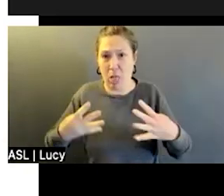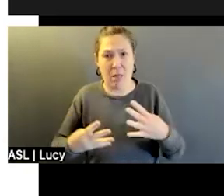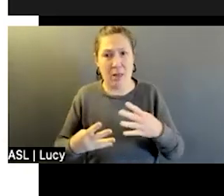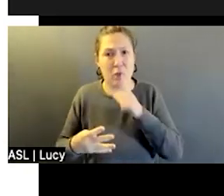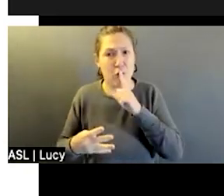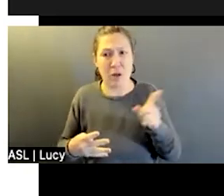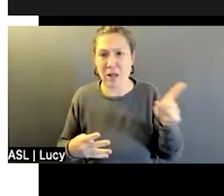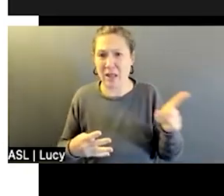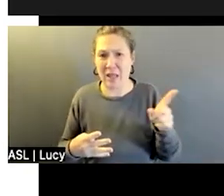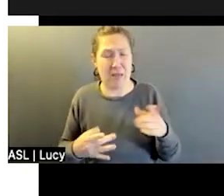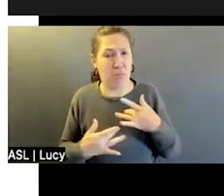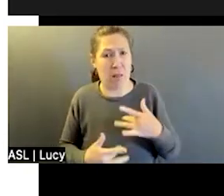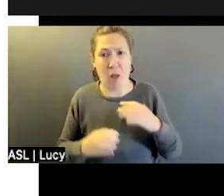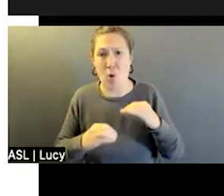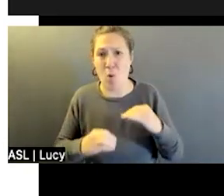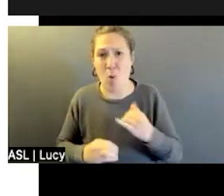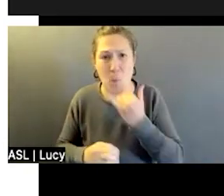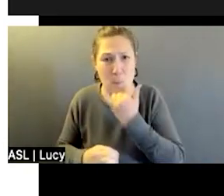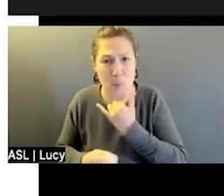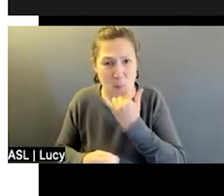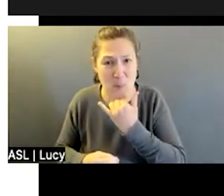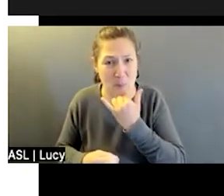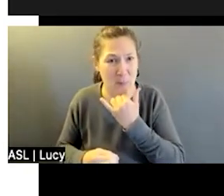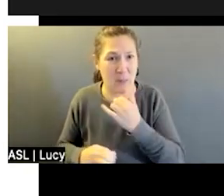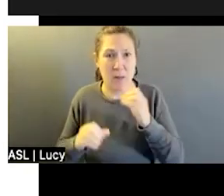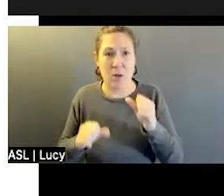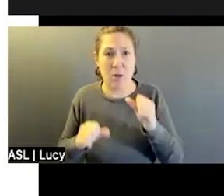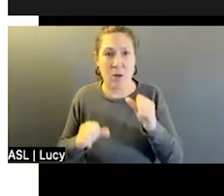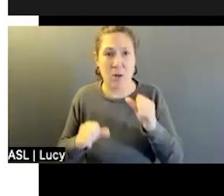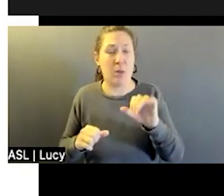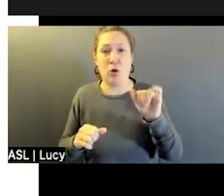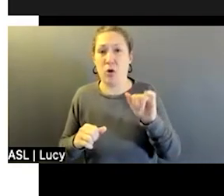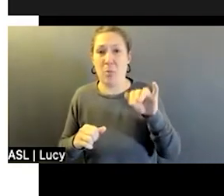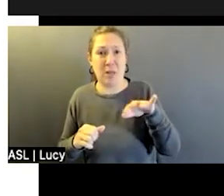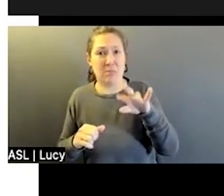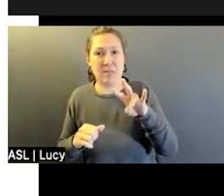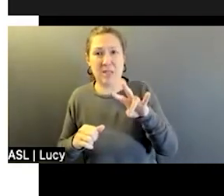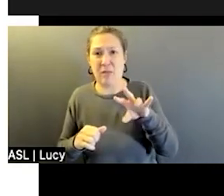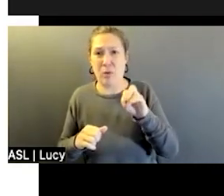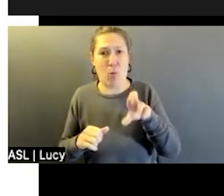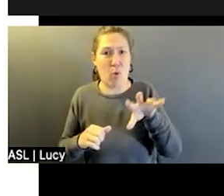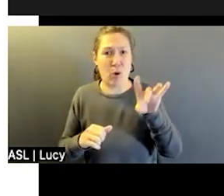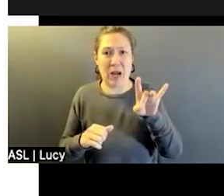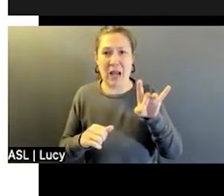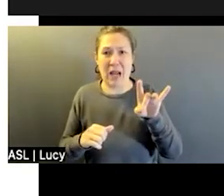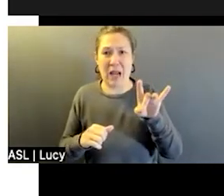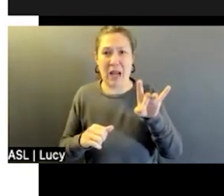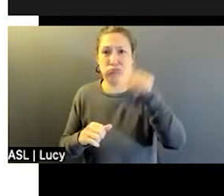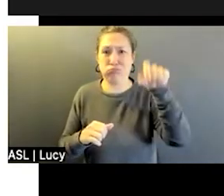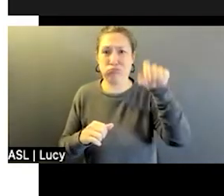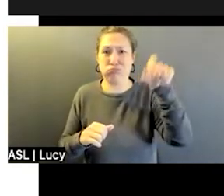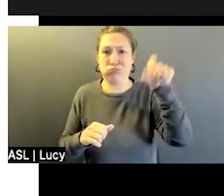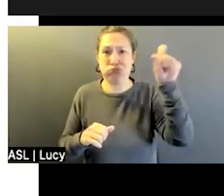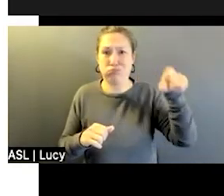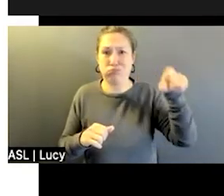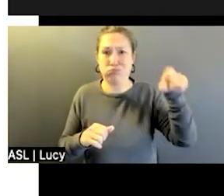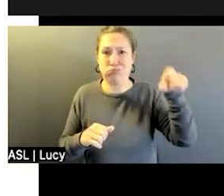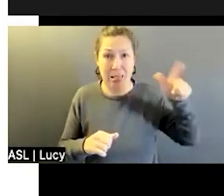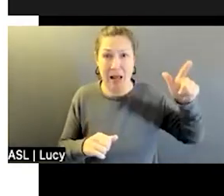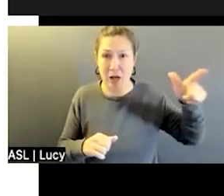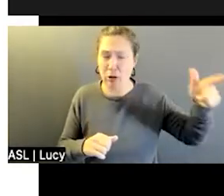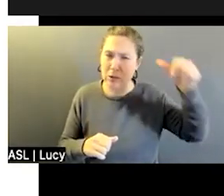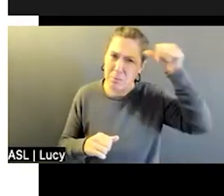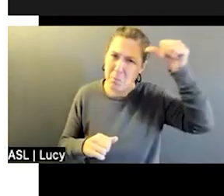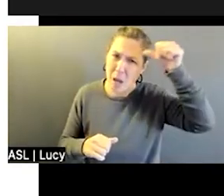7 or even 8 hours later. So he had a very, very good memory. One could say, well, he